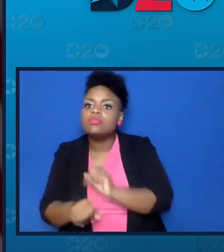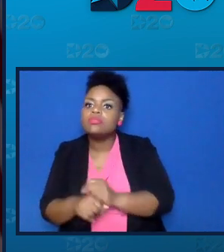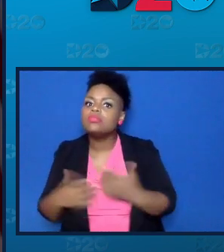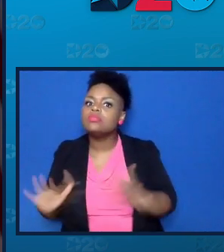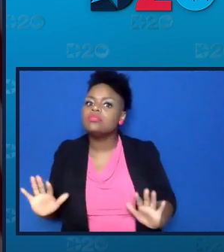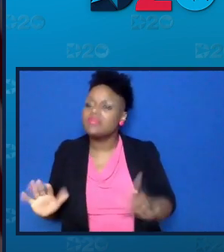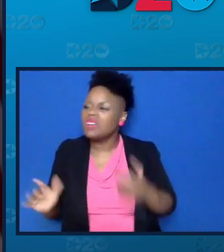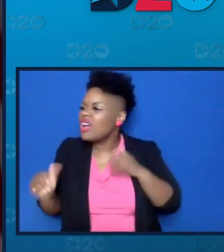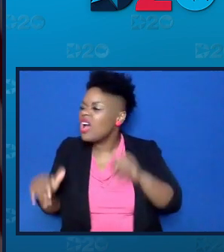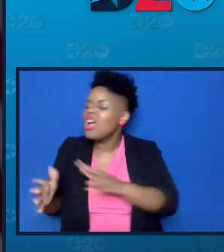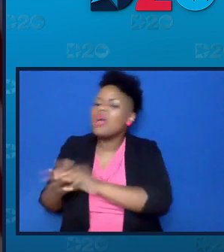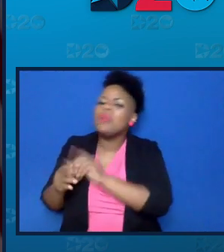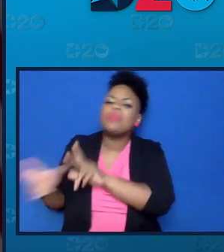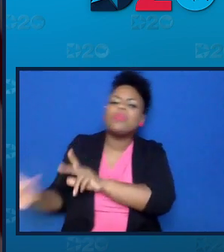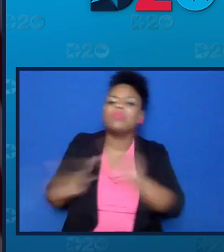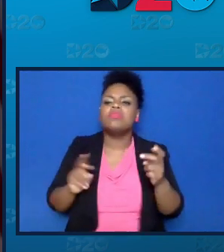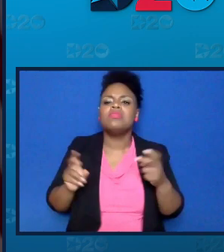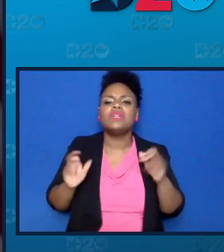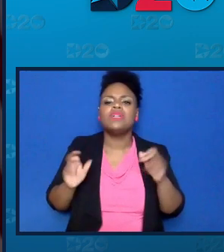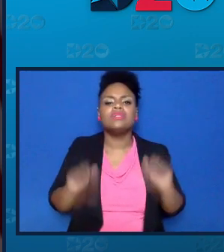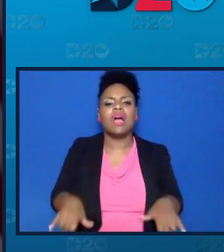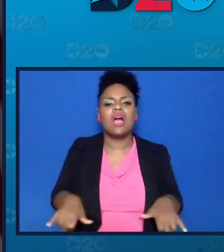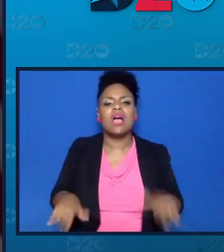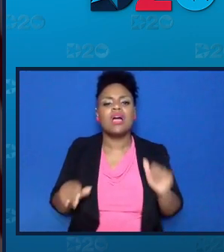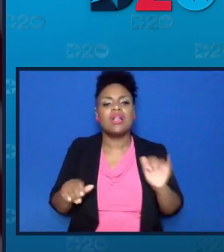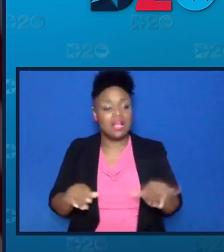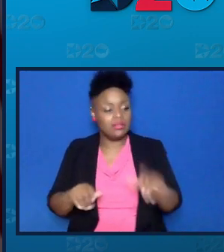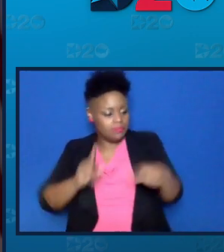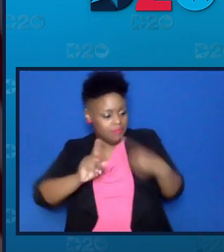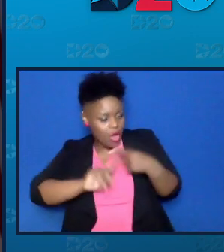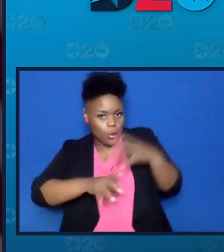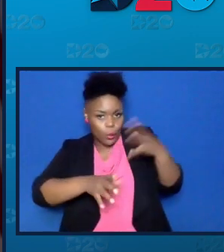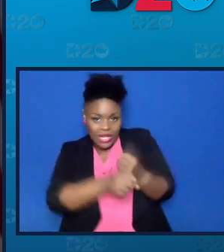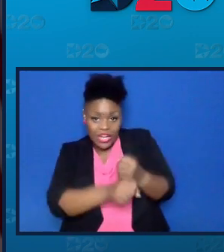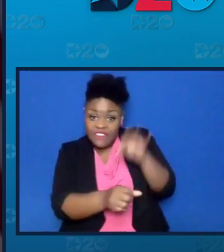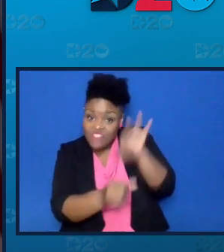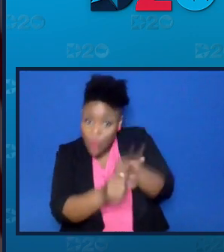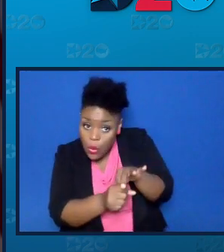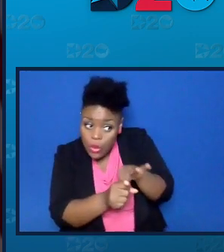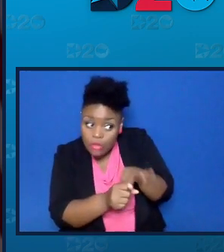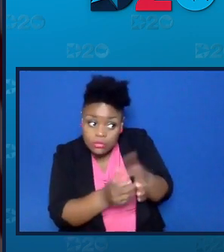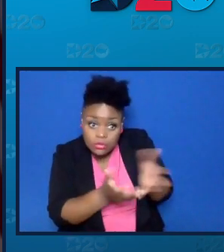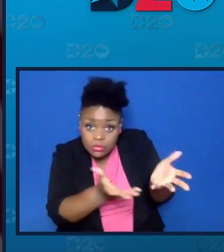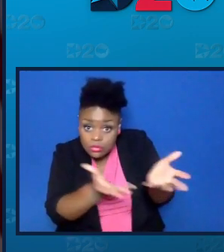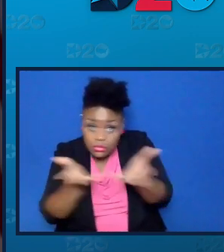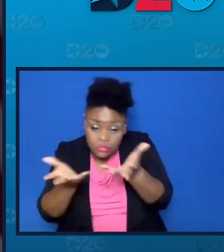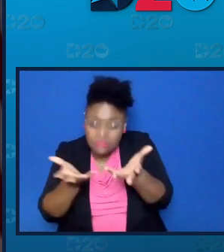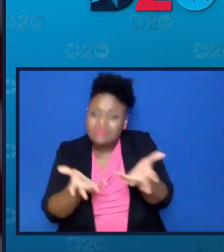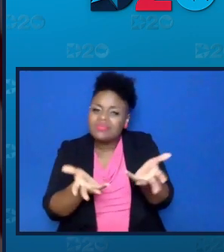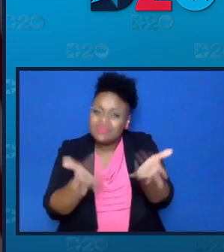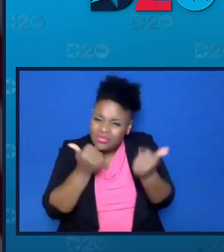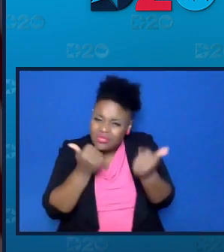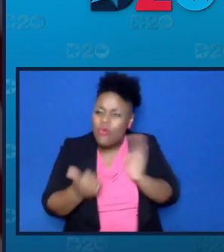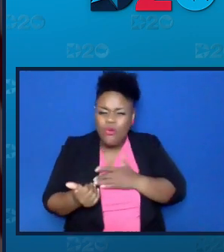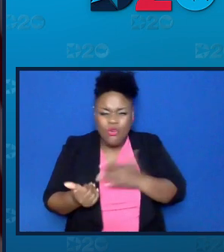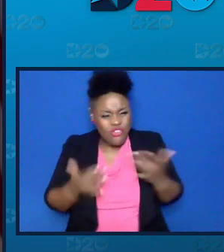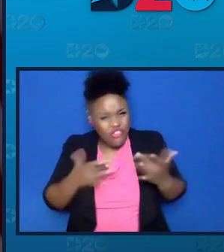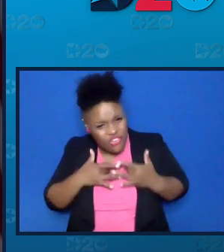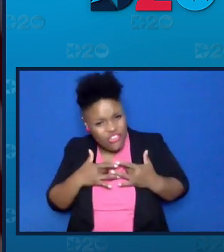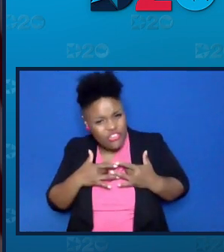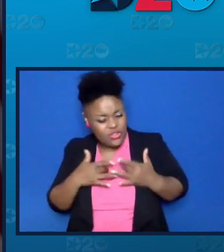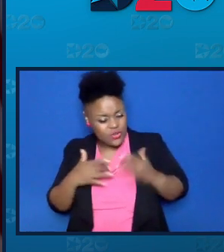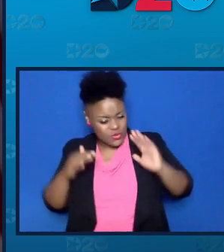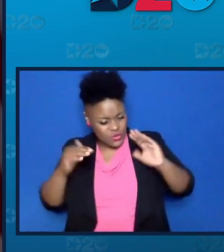isn't just about winning votes. It's about winning the heart and, yes, the soul of America. Winning it for the generous among